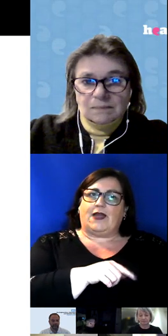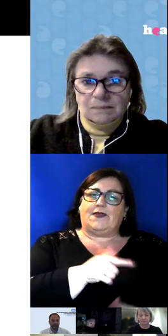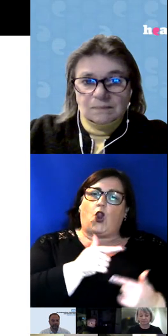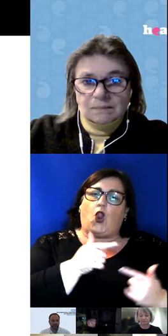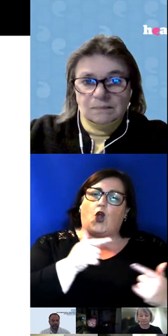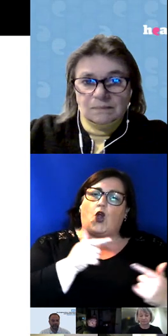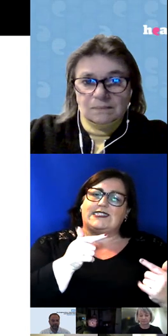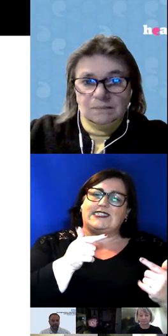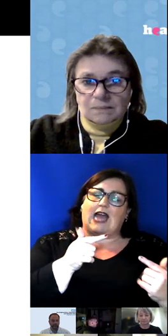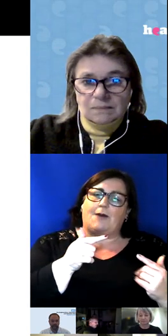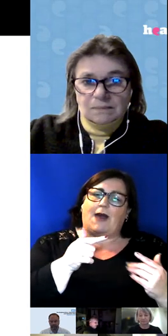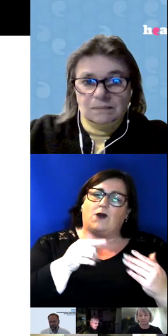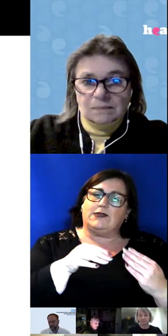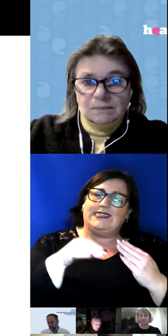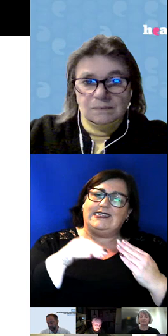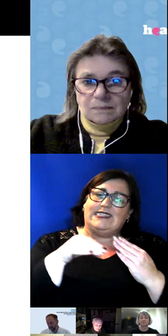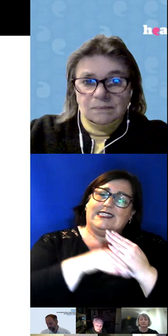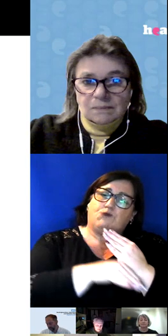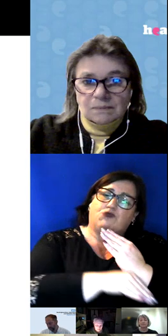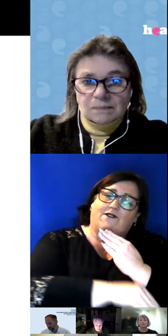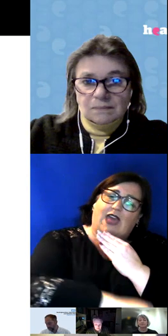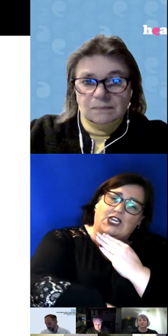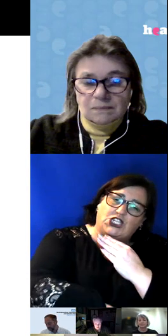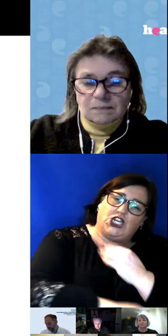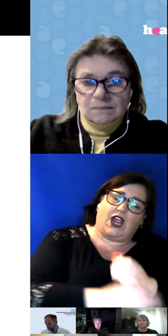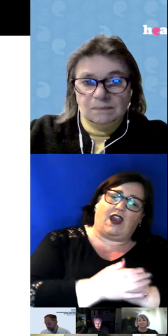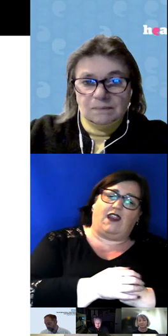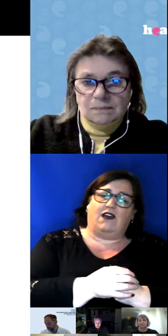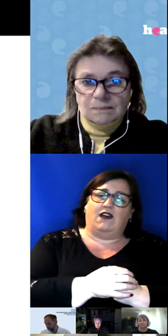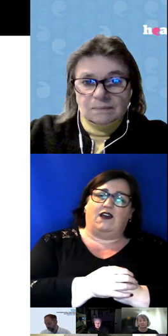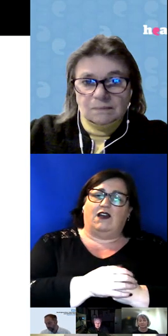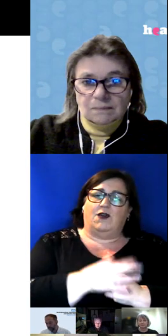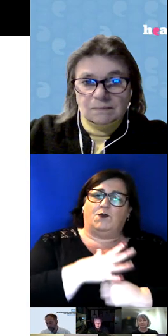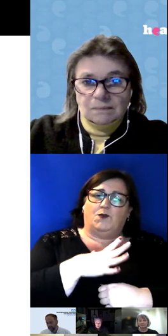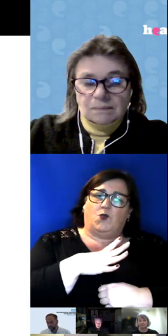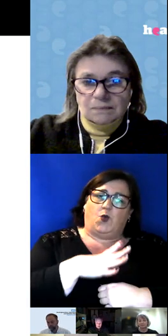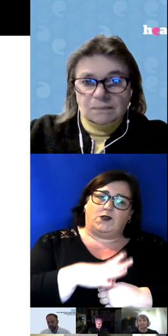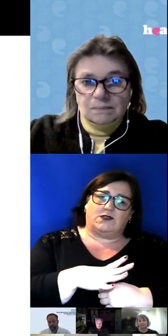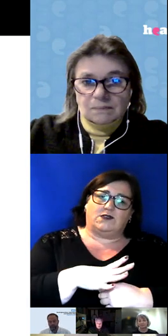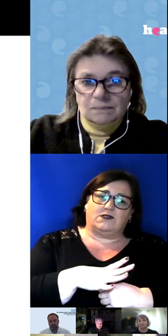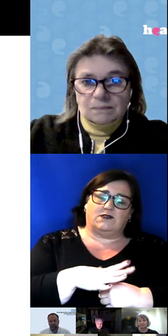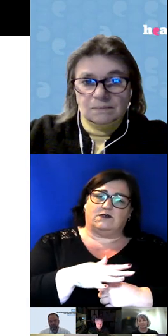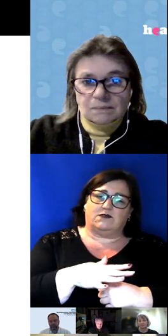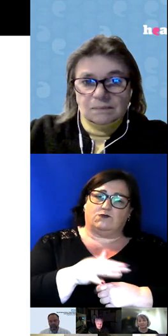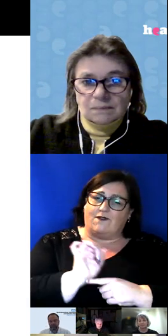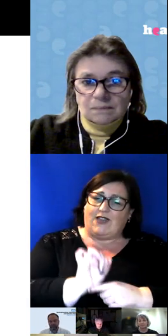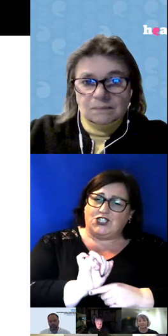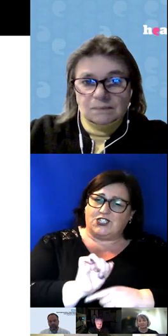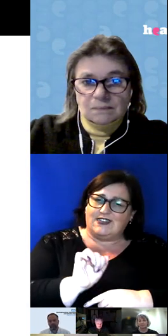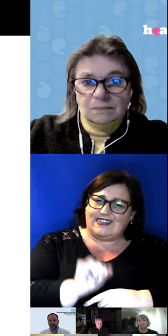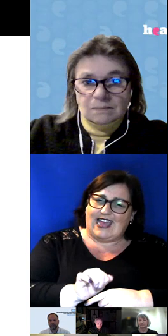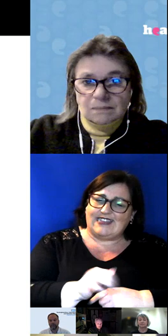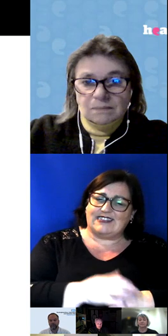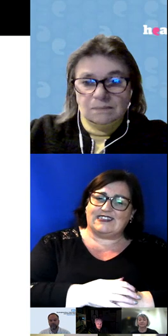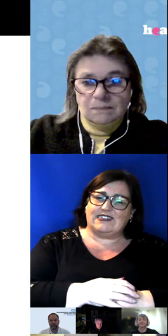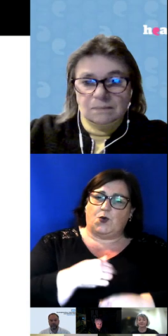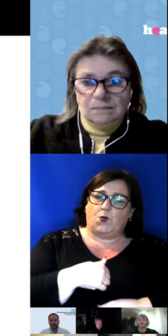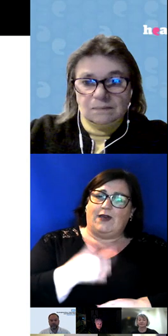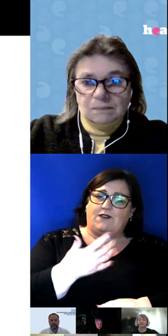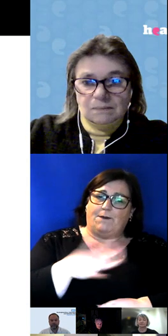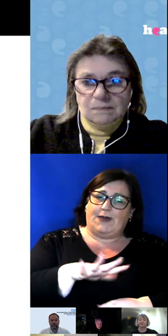is absolutely correct, you know, about prevention. But, you know, we have identified in